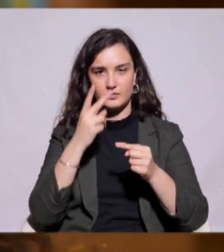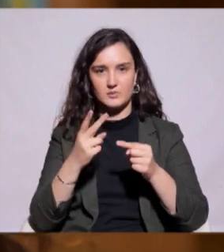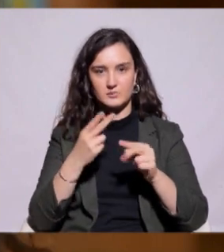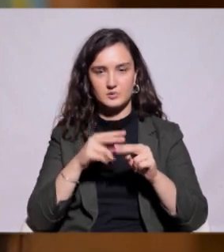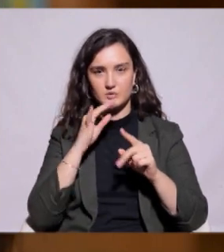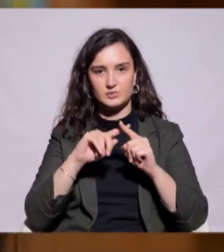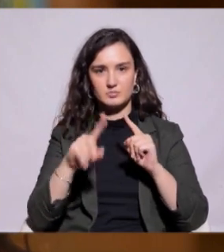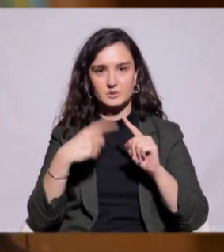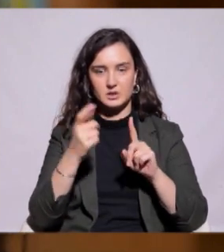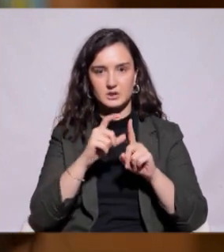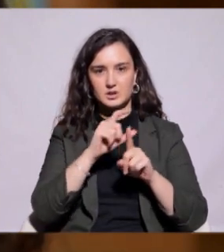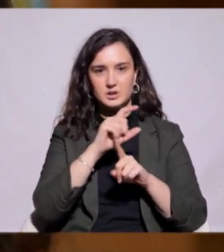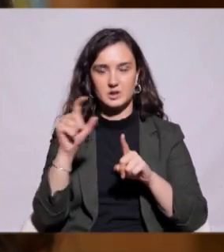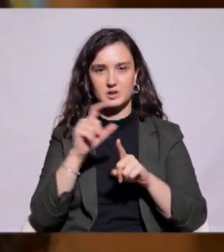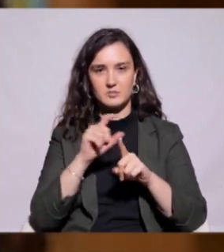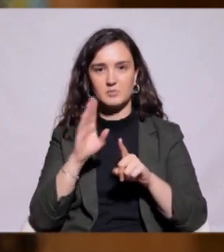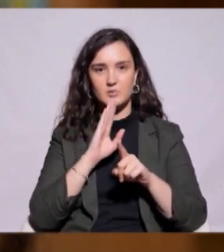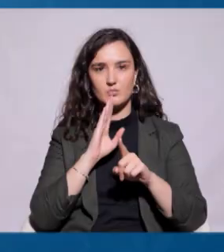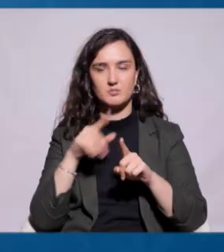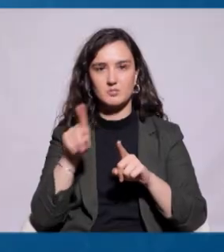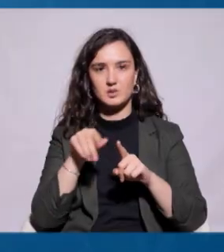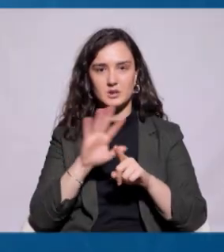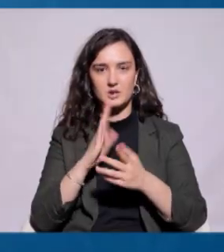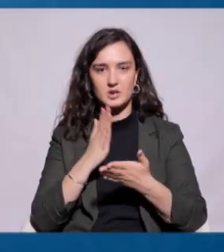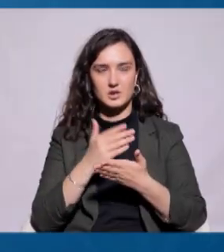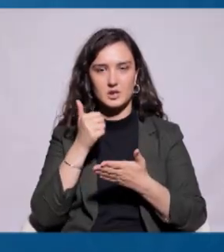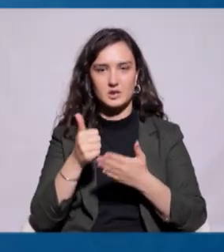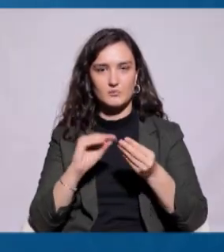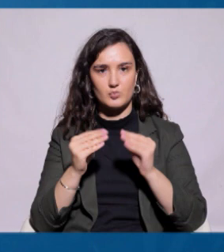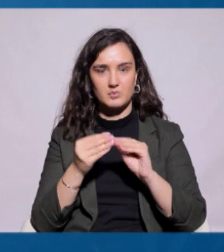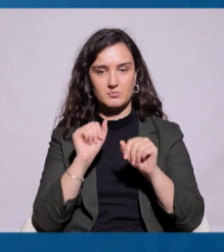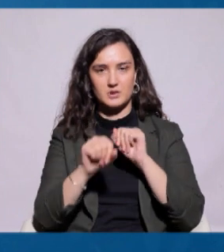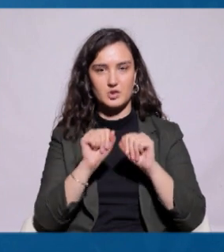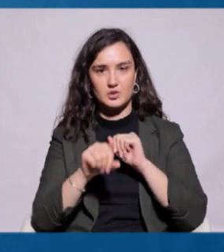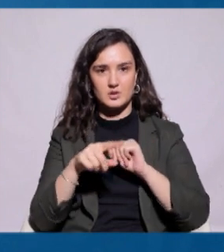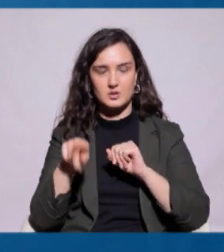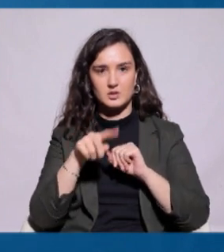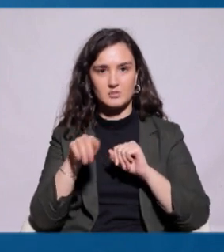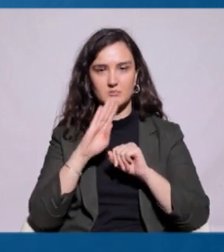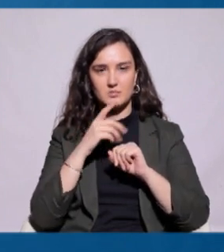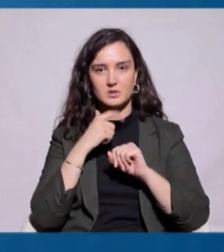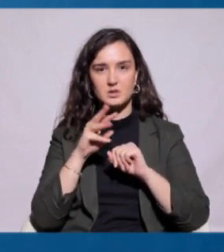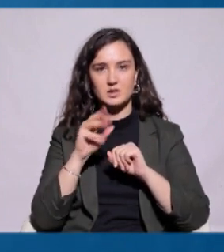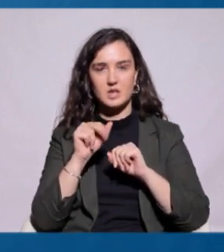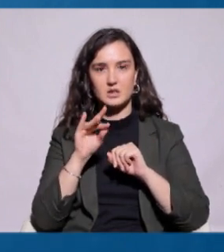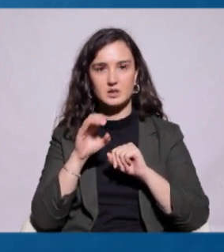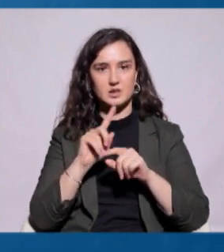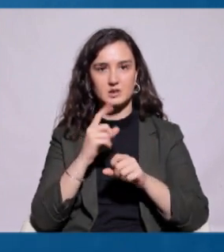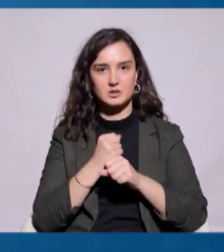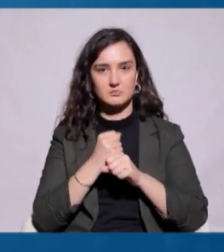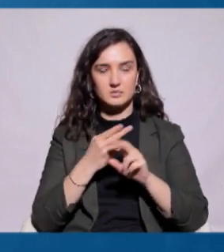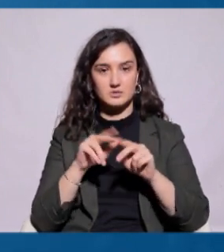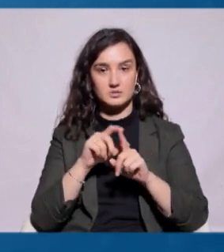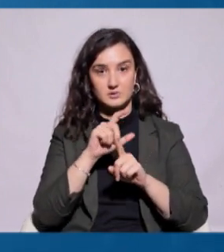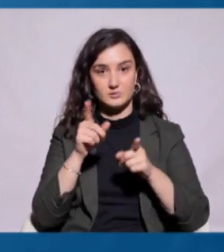the next sentence. Women are not good at problem solving. Mr. Carter, what do you think? Is this